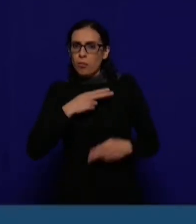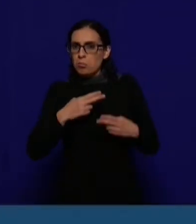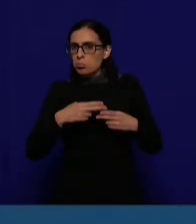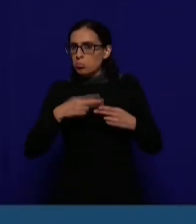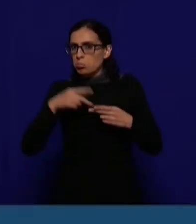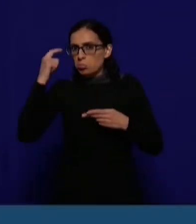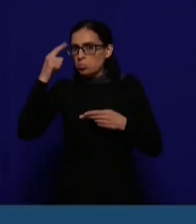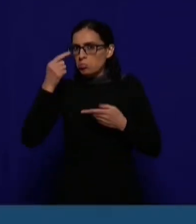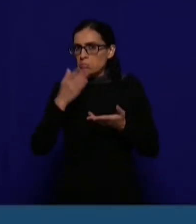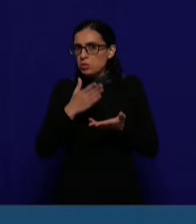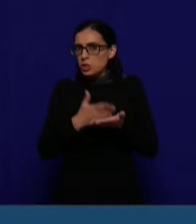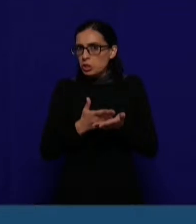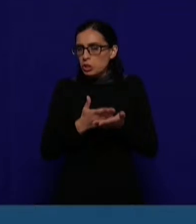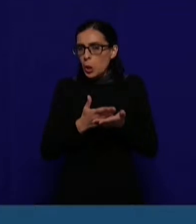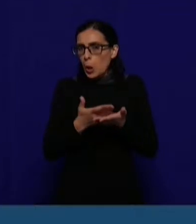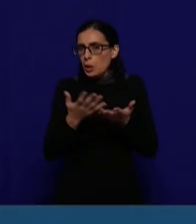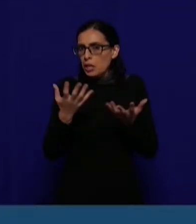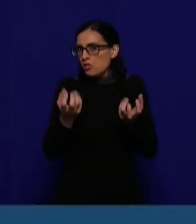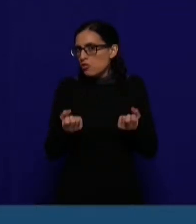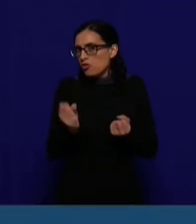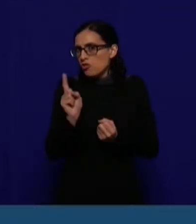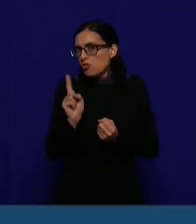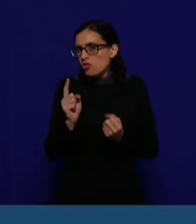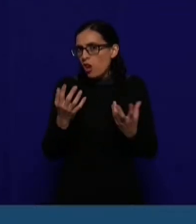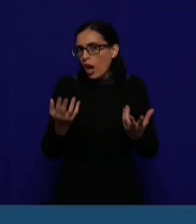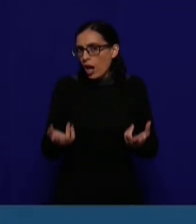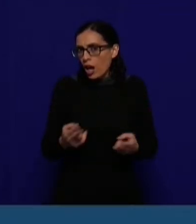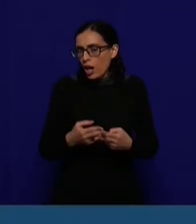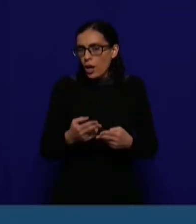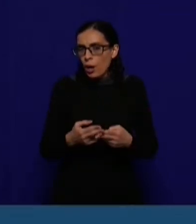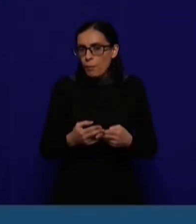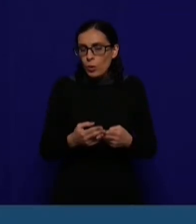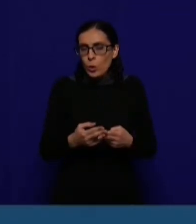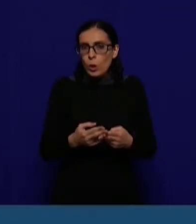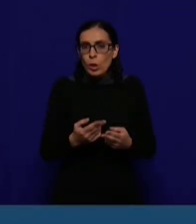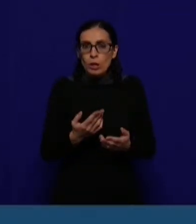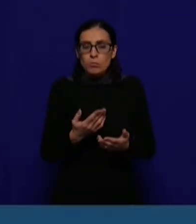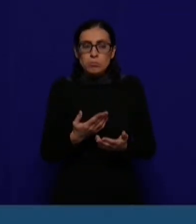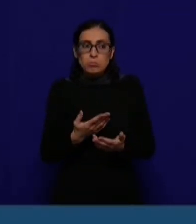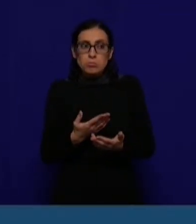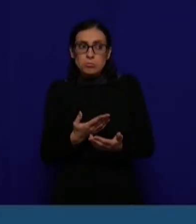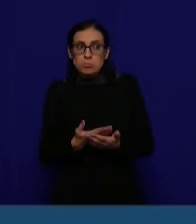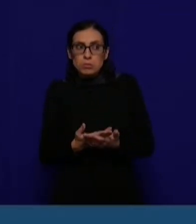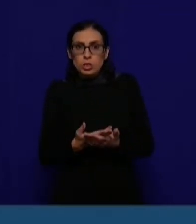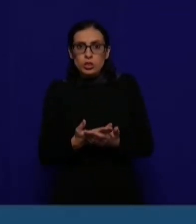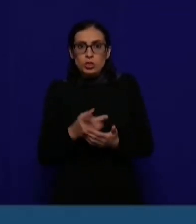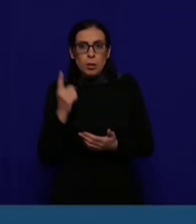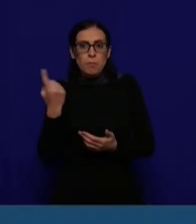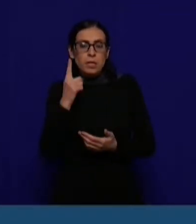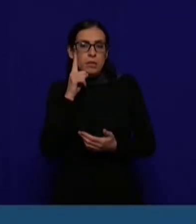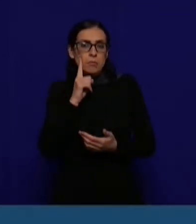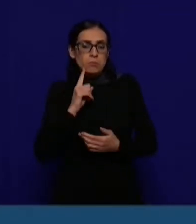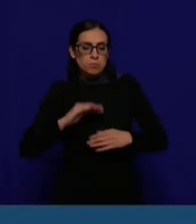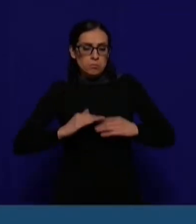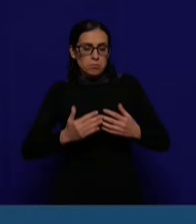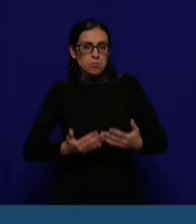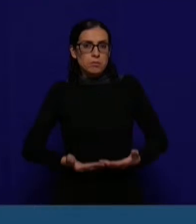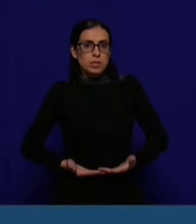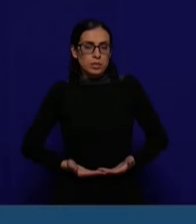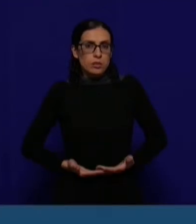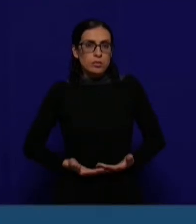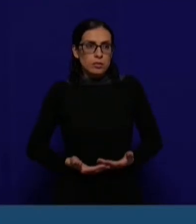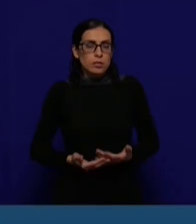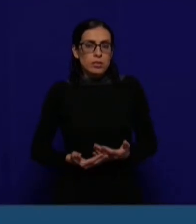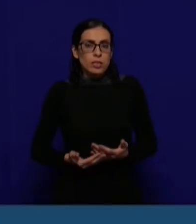se tittieħed deċiżjoni bl-istess mod biex in-nisa tqal ukoll jiġu